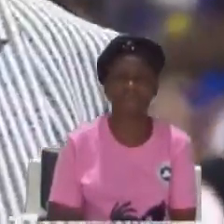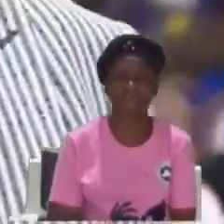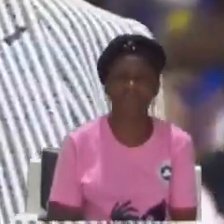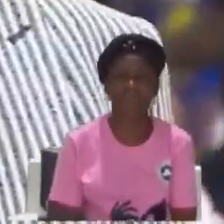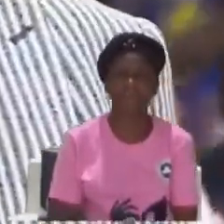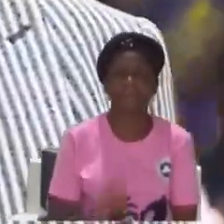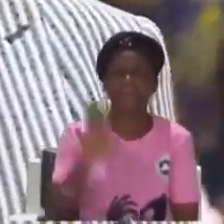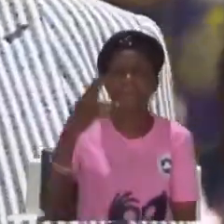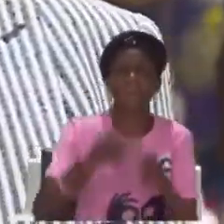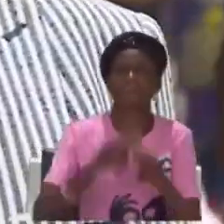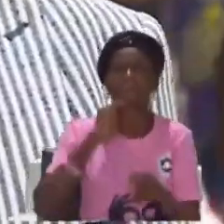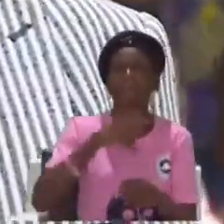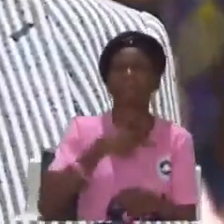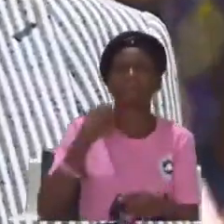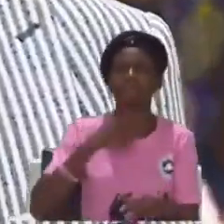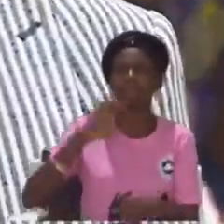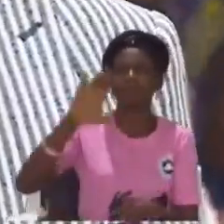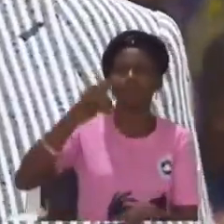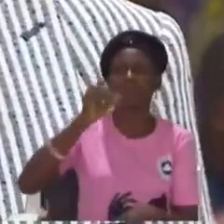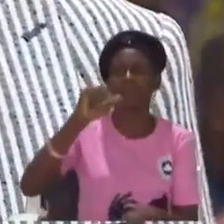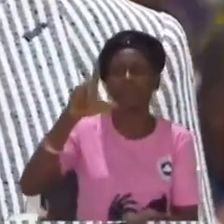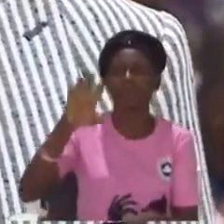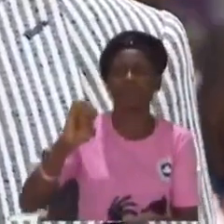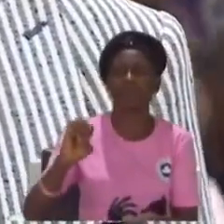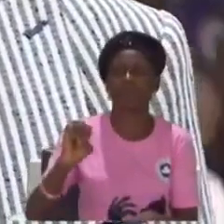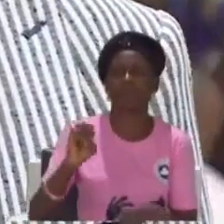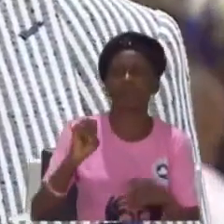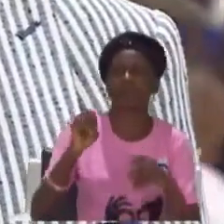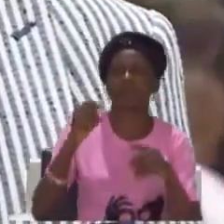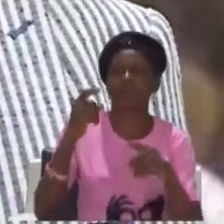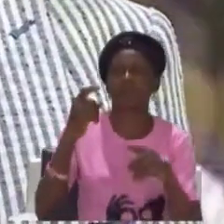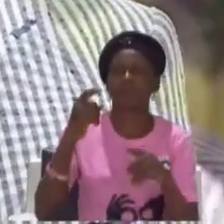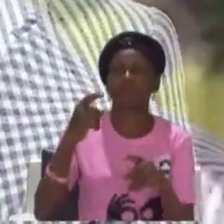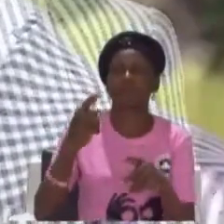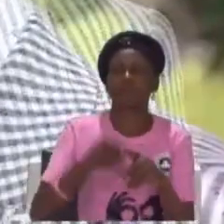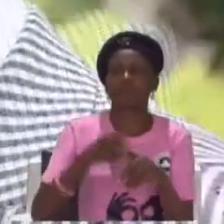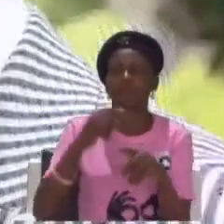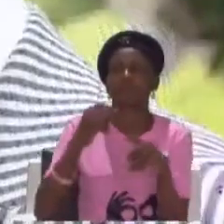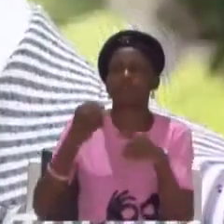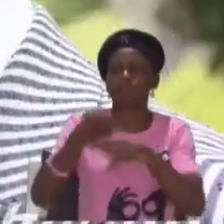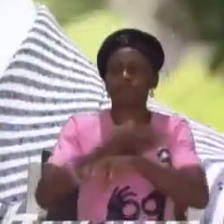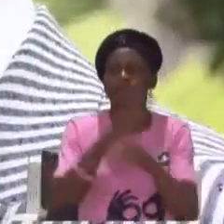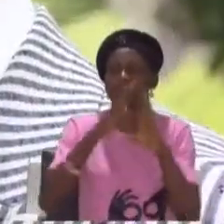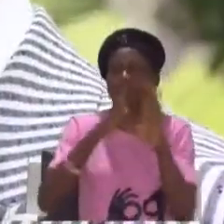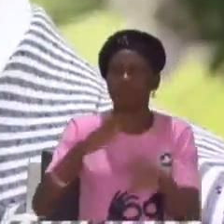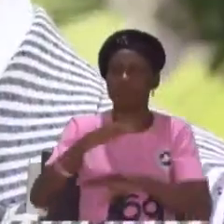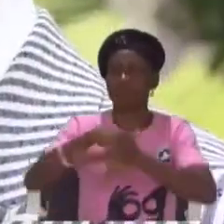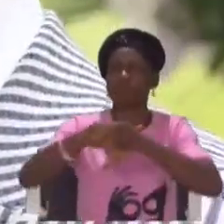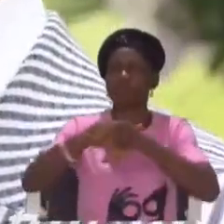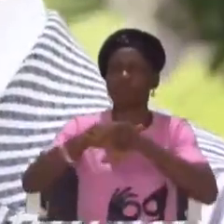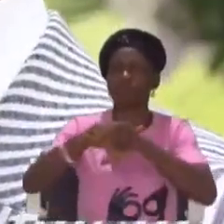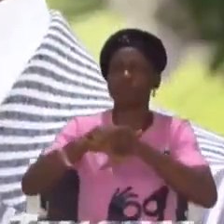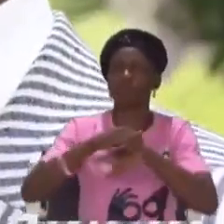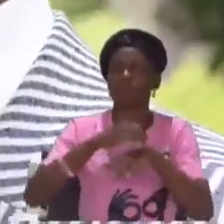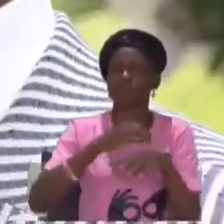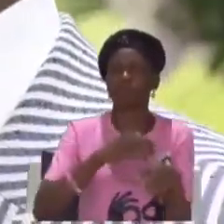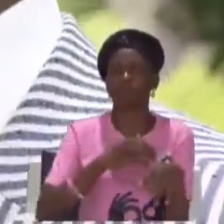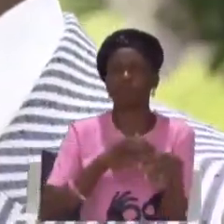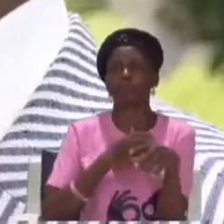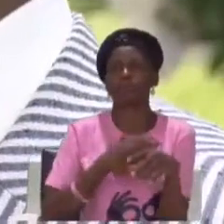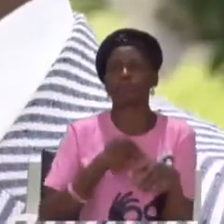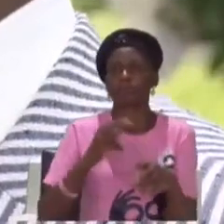My name is Pastor Charles Ife Sylvester from Inspiration House, London, and the Throne Room,